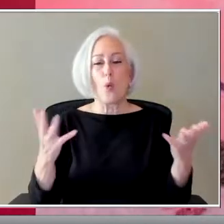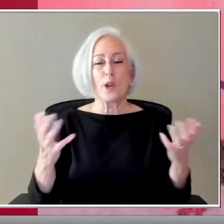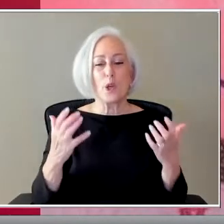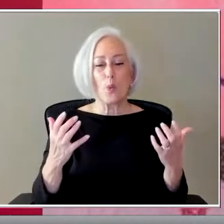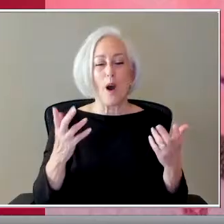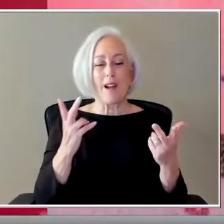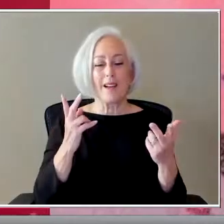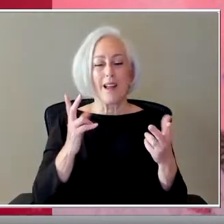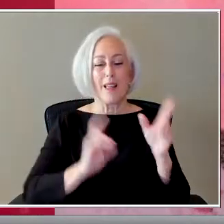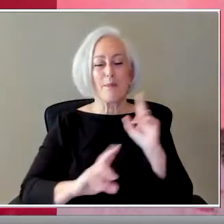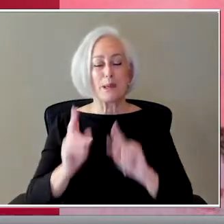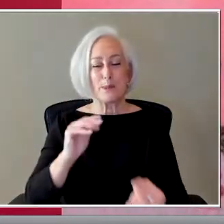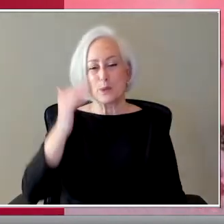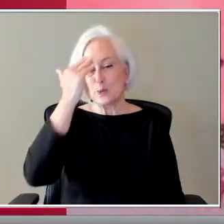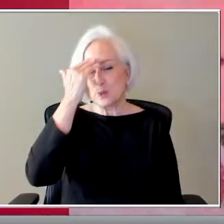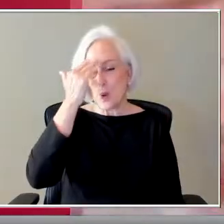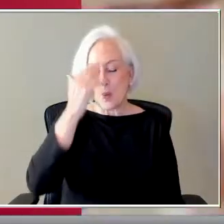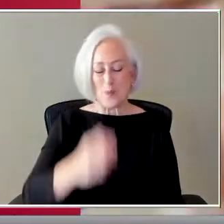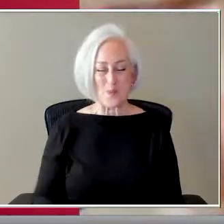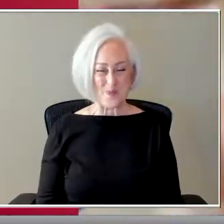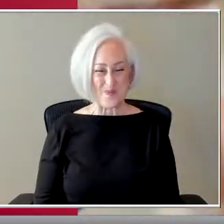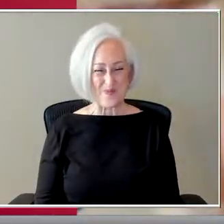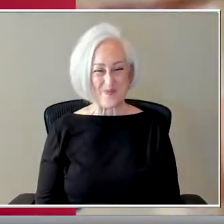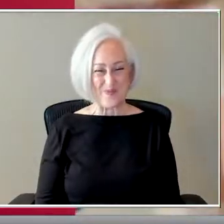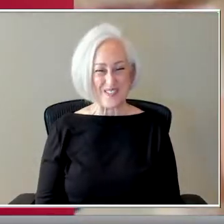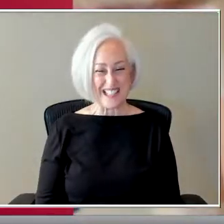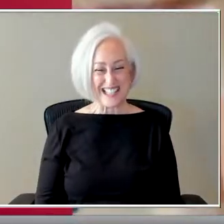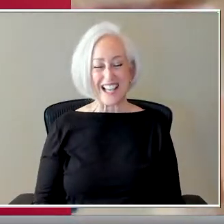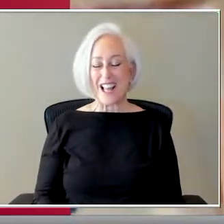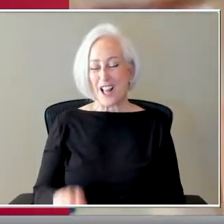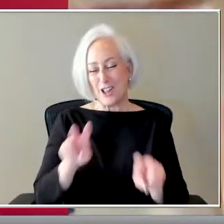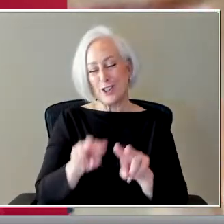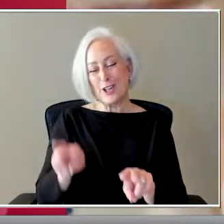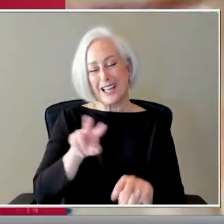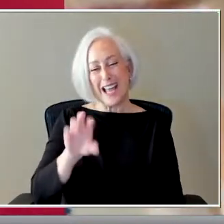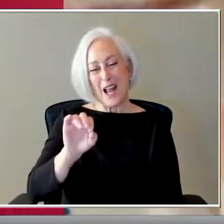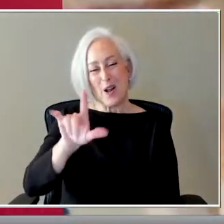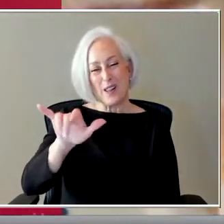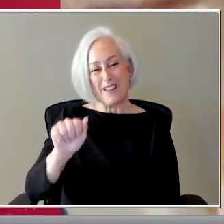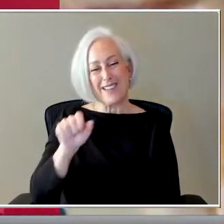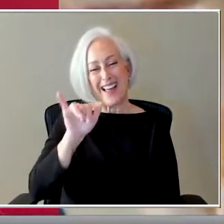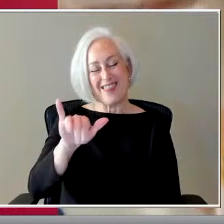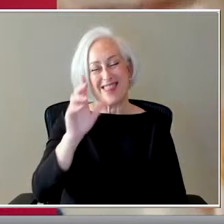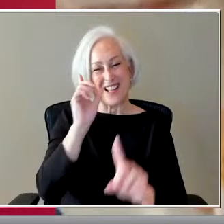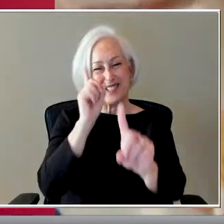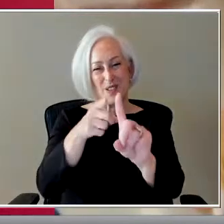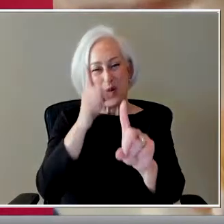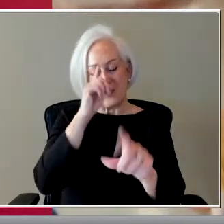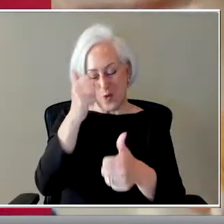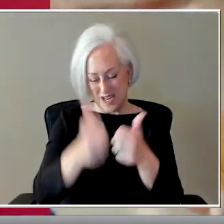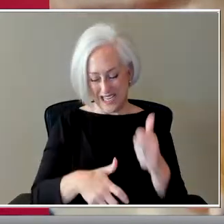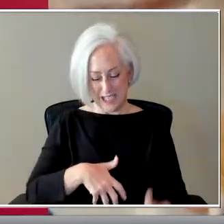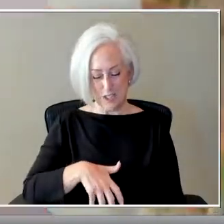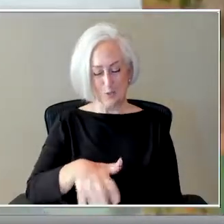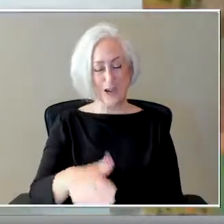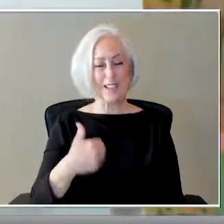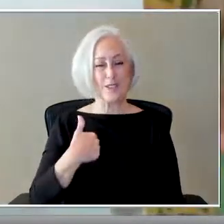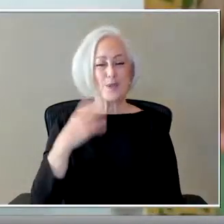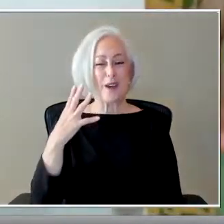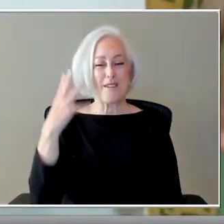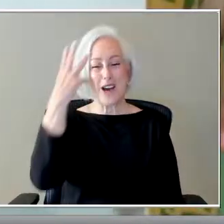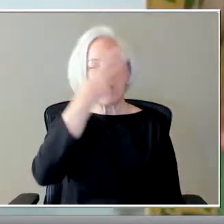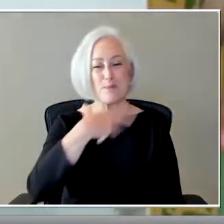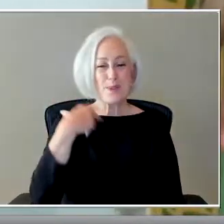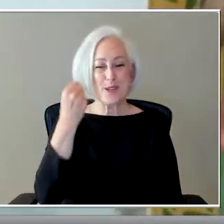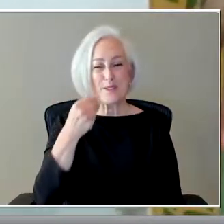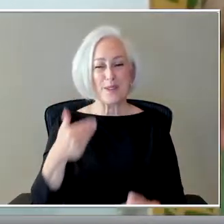Olivia, little baby? Yes, looking at Olivia, this is our ultimate goal for every pregnancy, is to have a beautiful